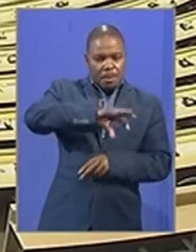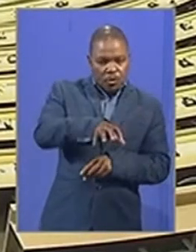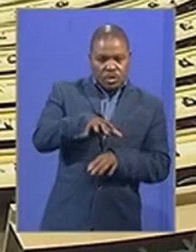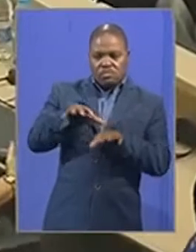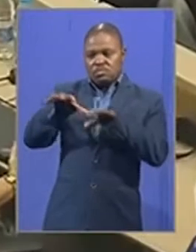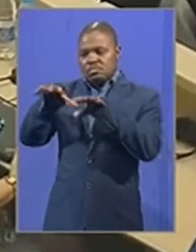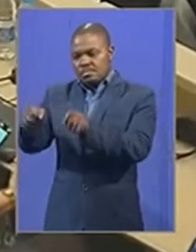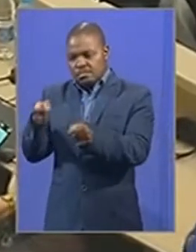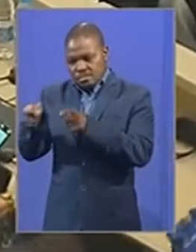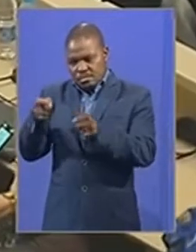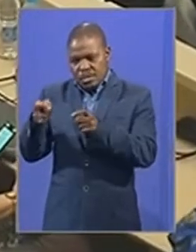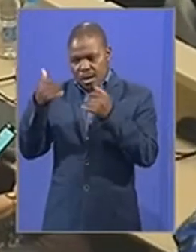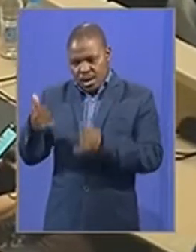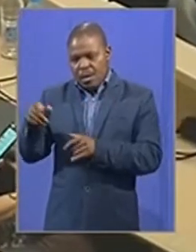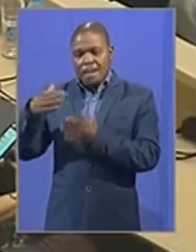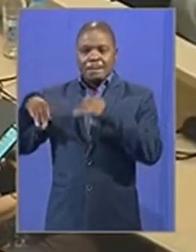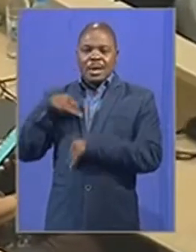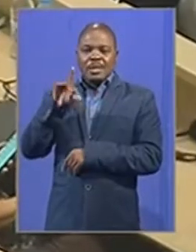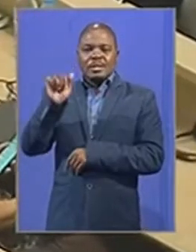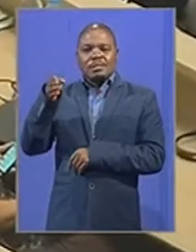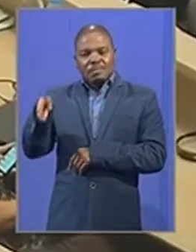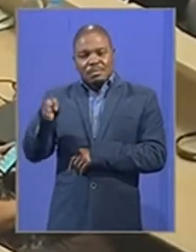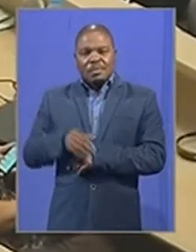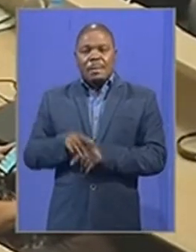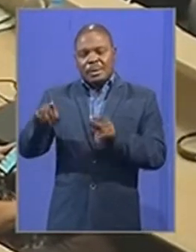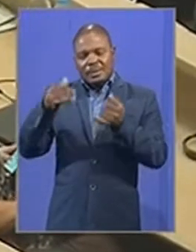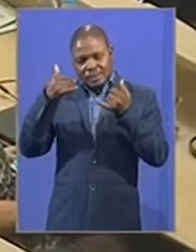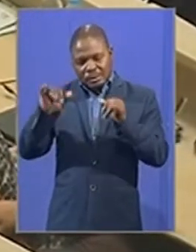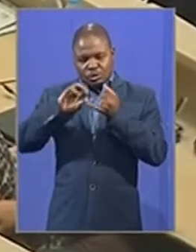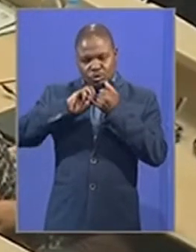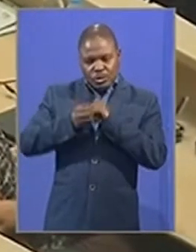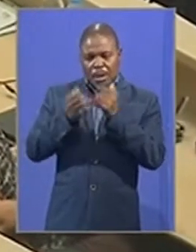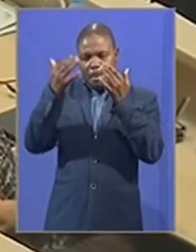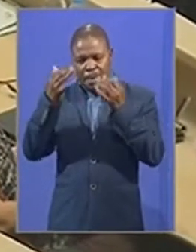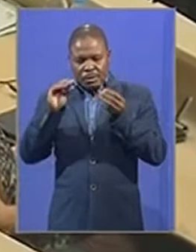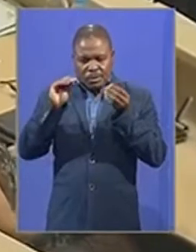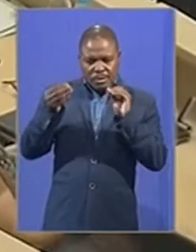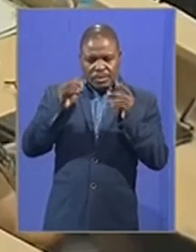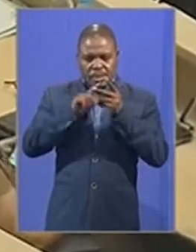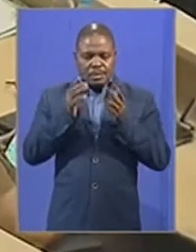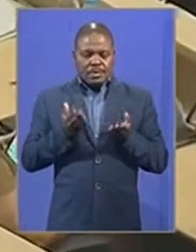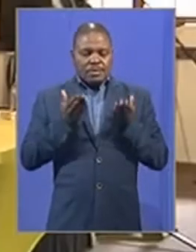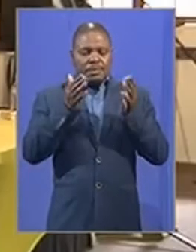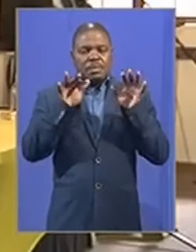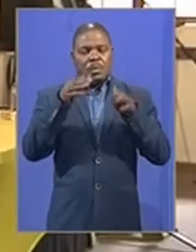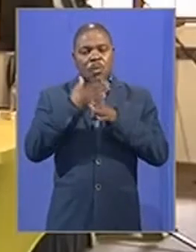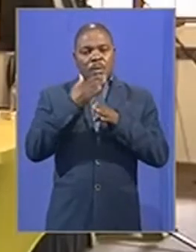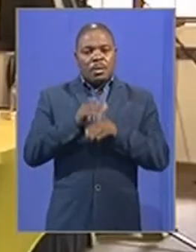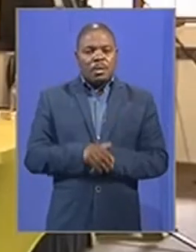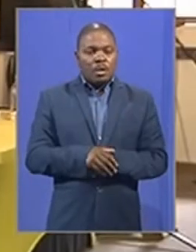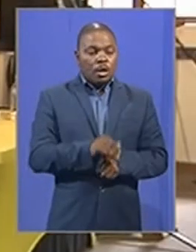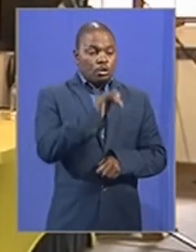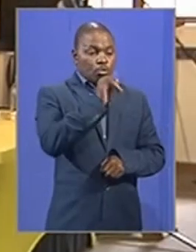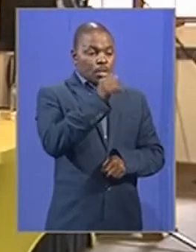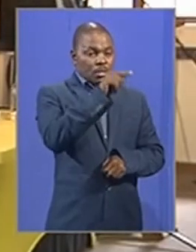ya Gauteng. Go le jalo e santse samagane le go lolamisa matlole a yone le thebolelo ya ditiro. Ntlhopheng wa Johannesburg a